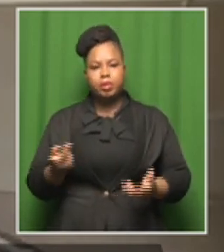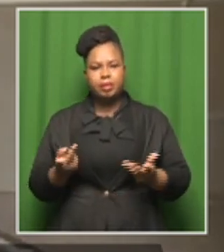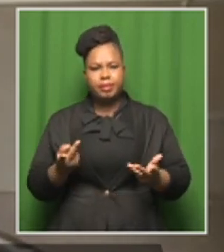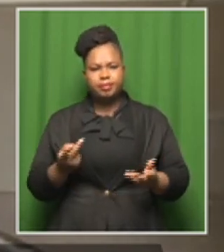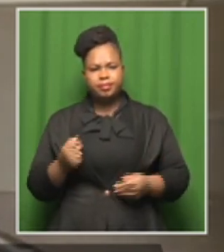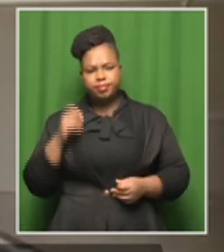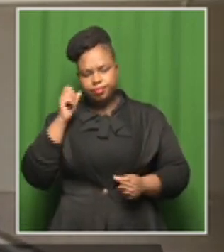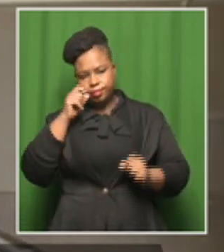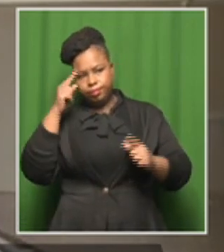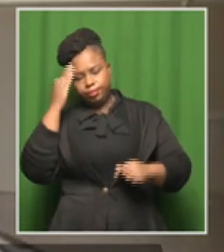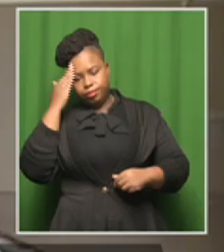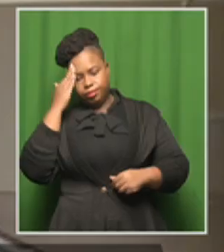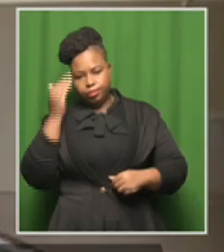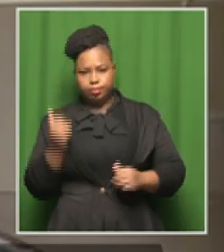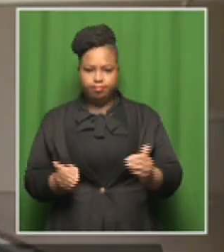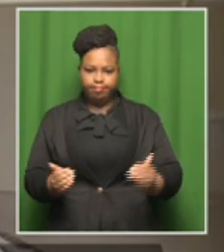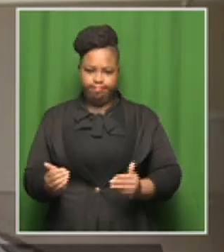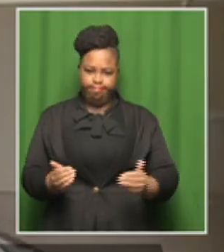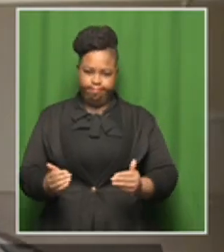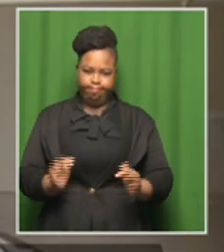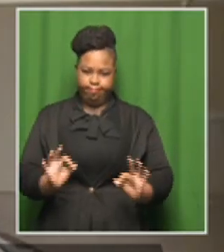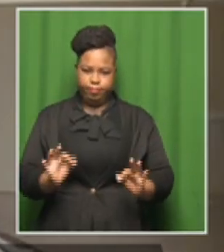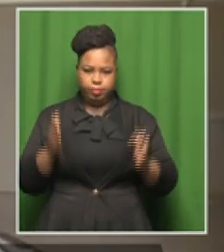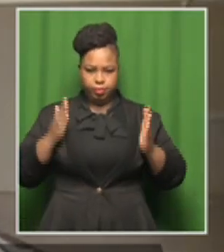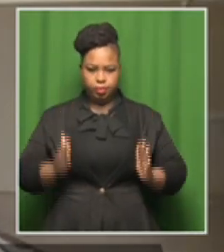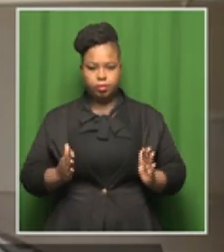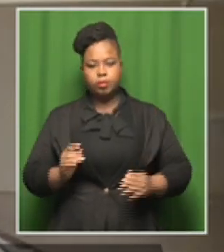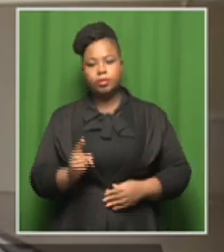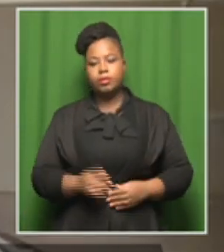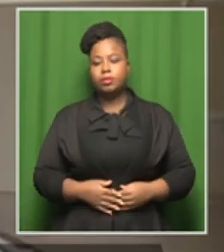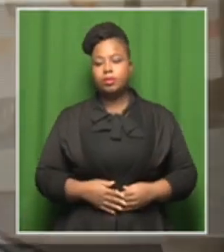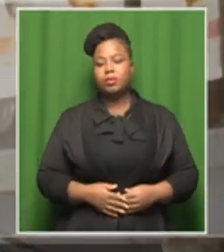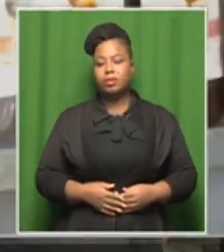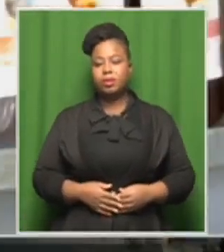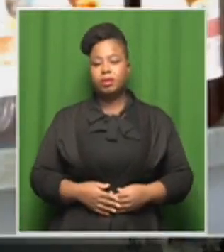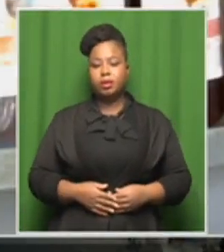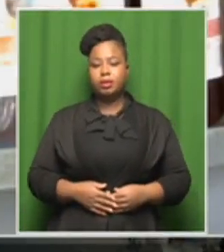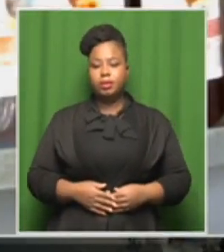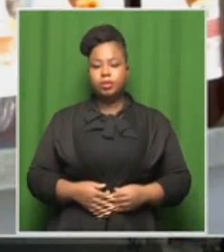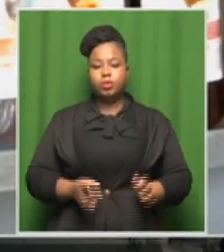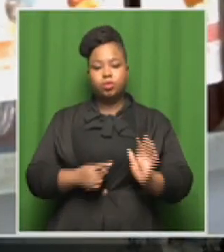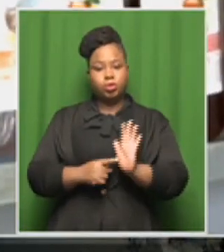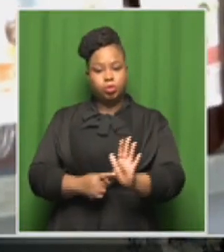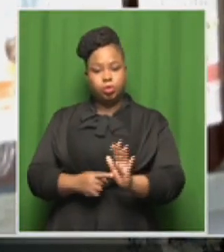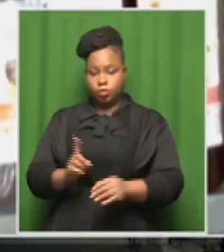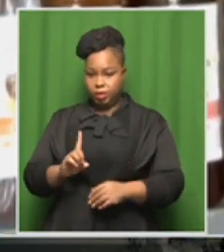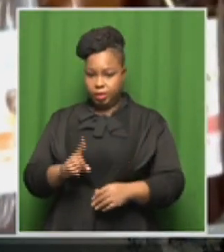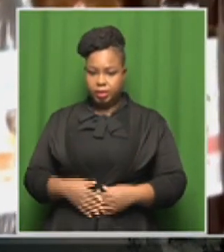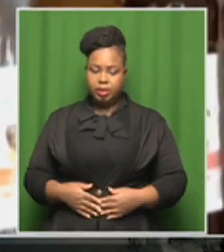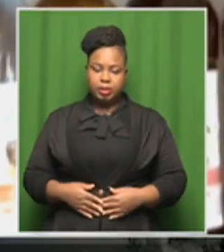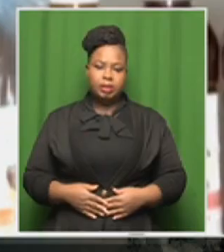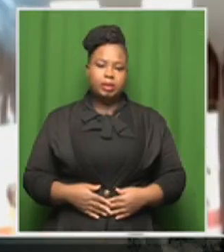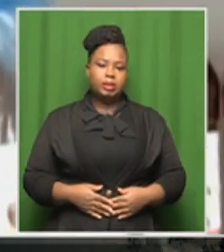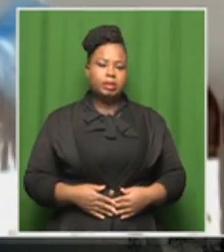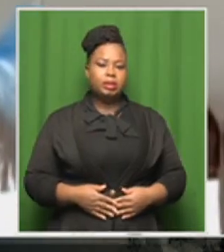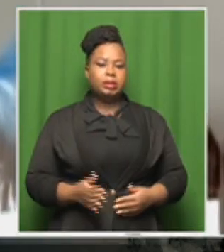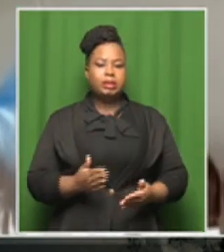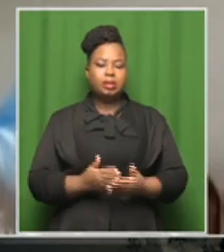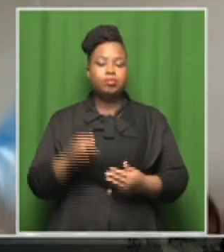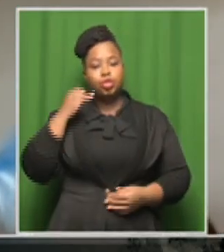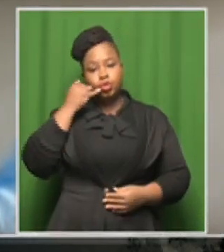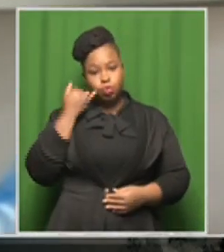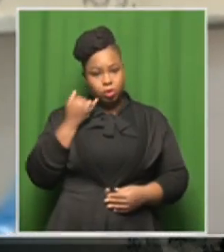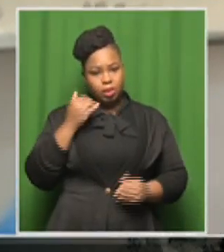conscious, or who's watching their calories. So what we showed is that even though juices